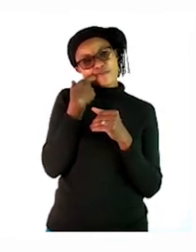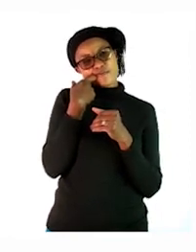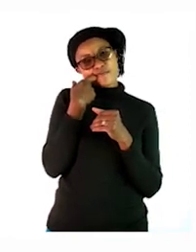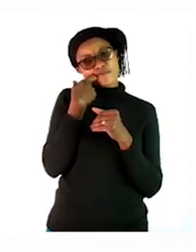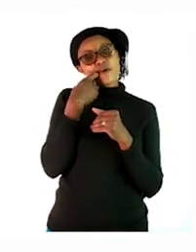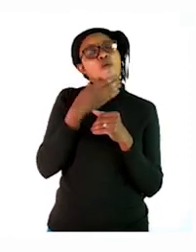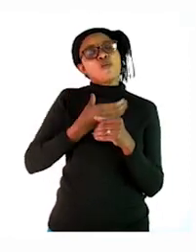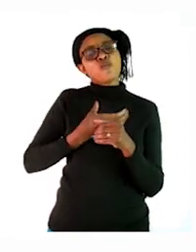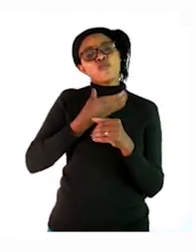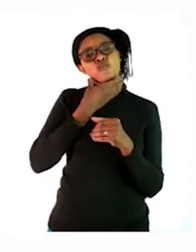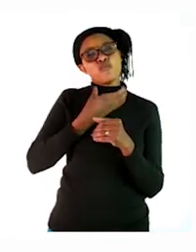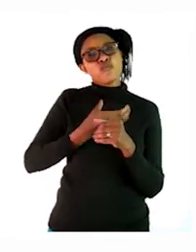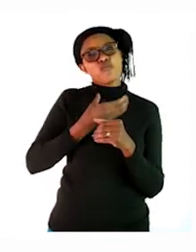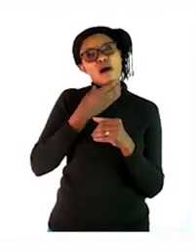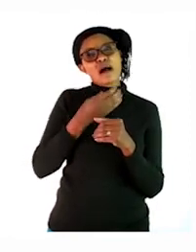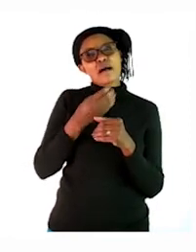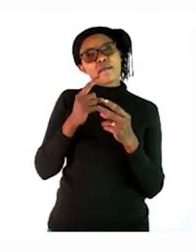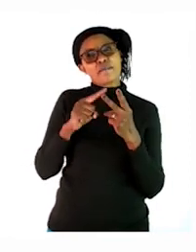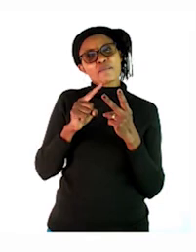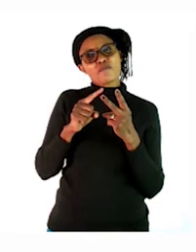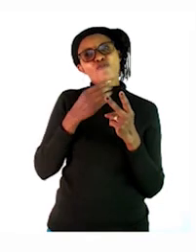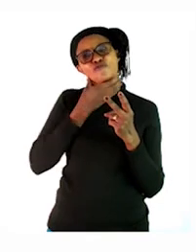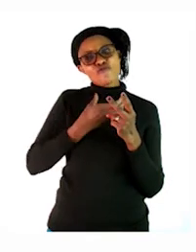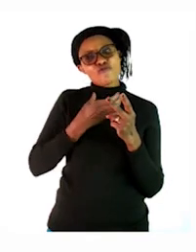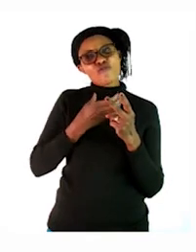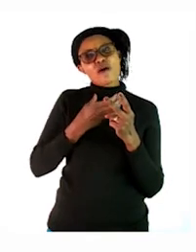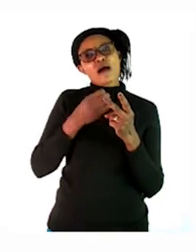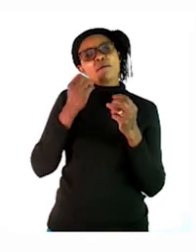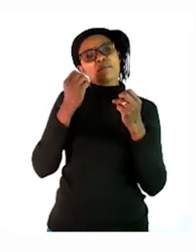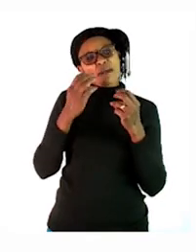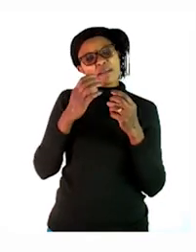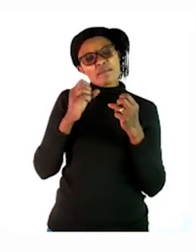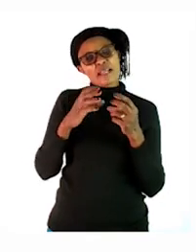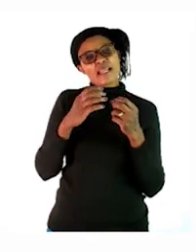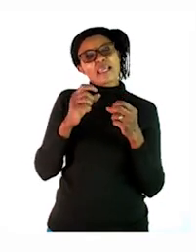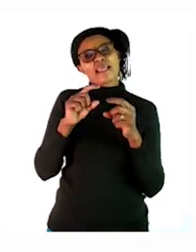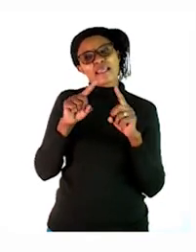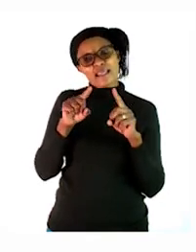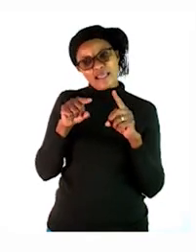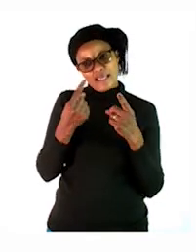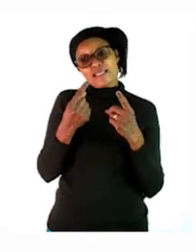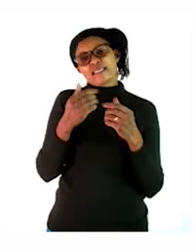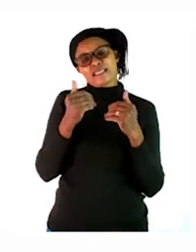frog, and there are many things that starts with the letter F.